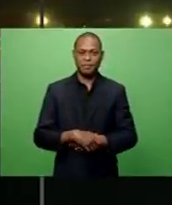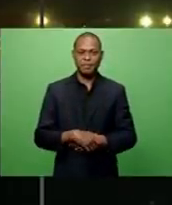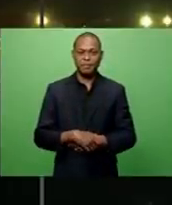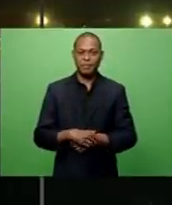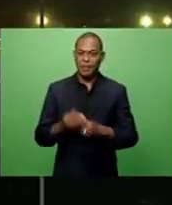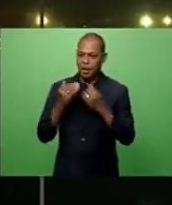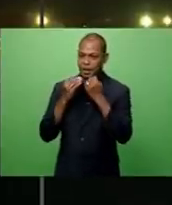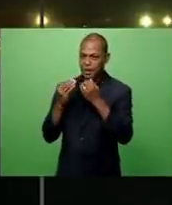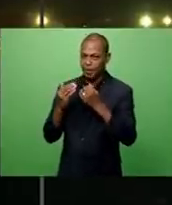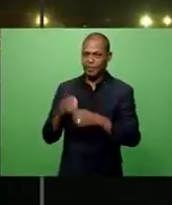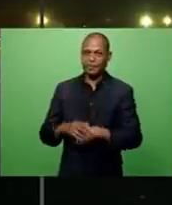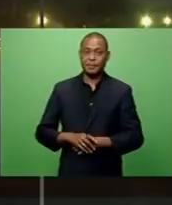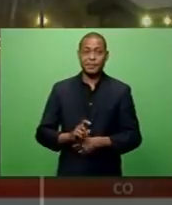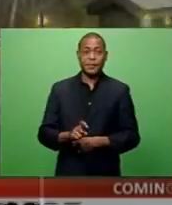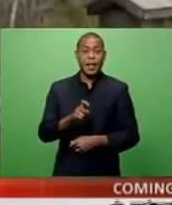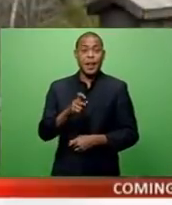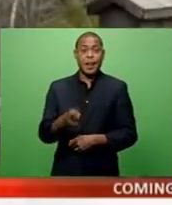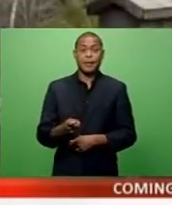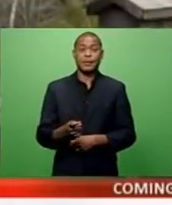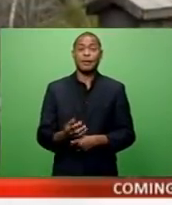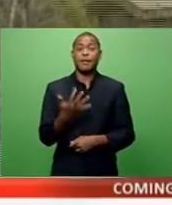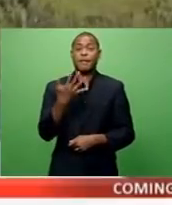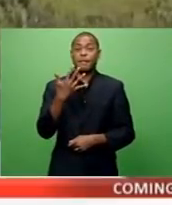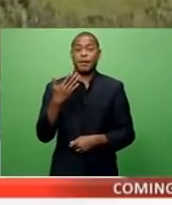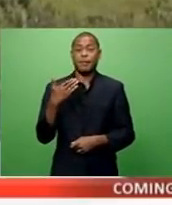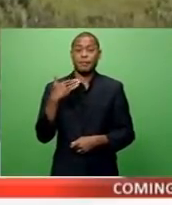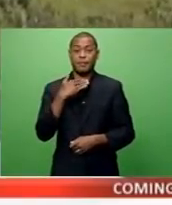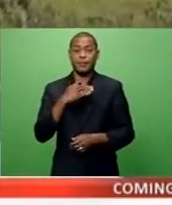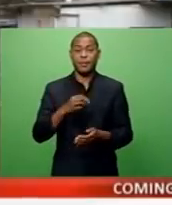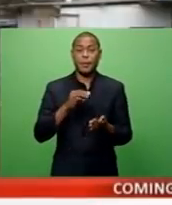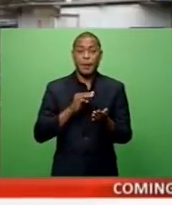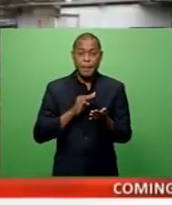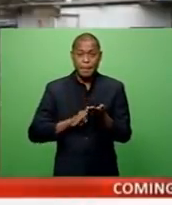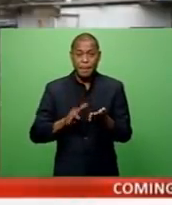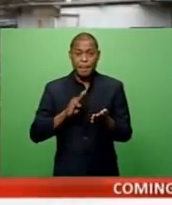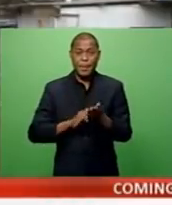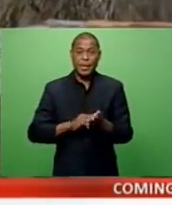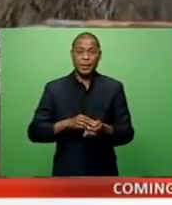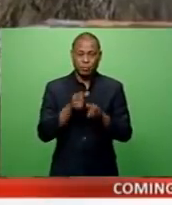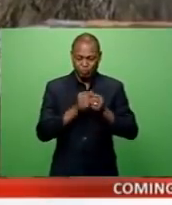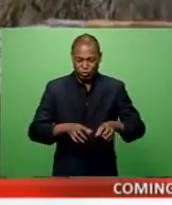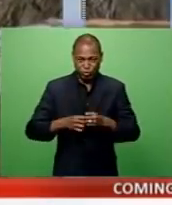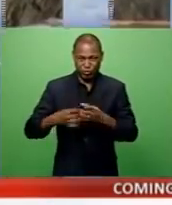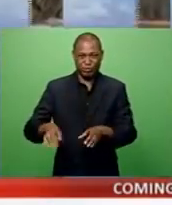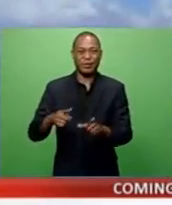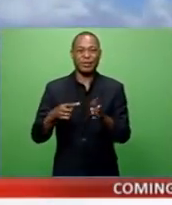Vinaka Pinisa, and up ahead, $500 million damage from TC Yasa.